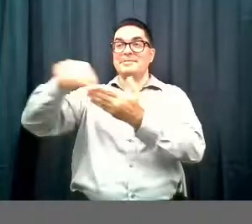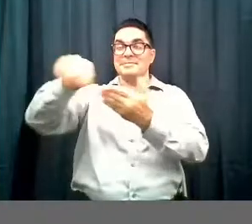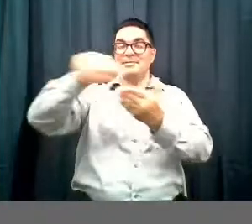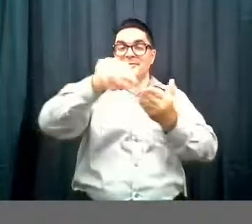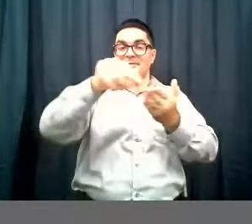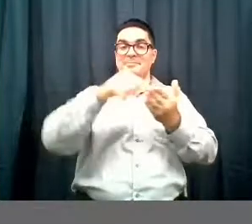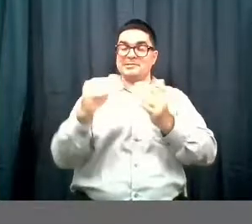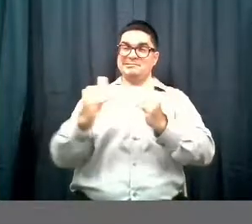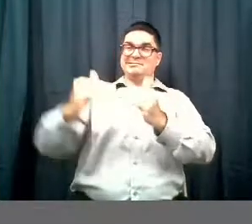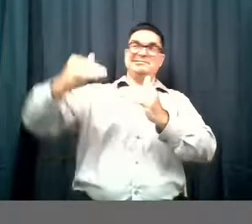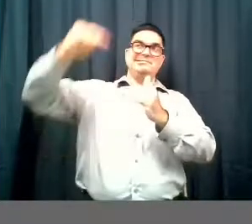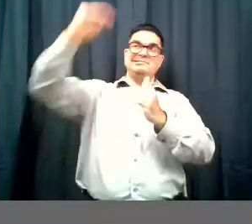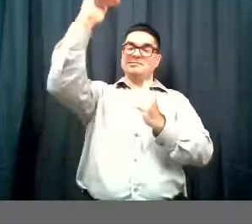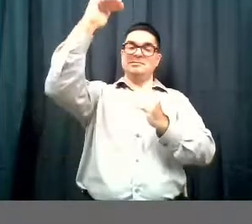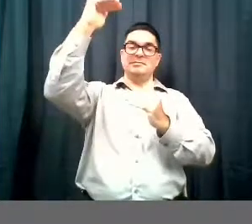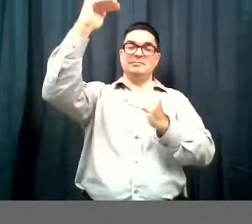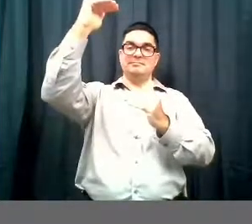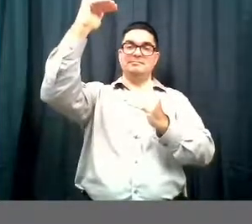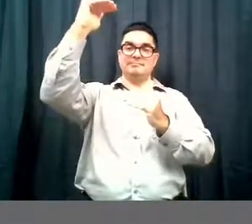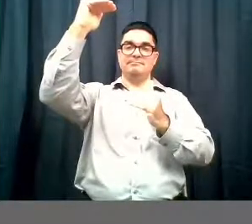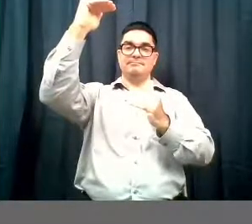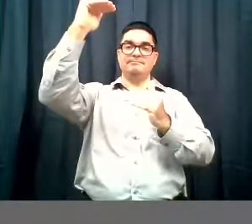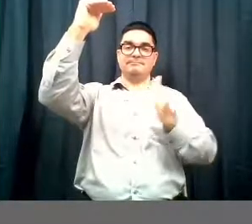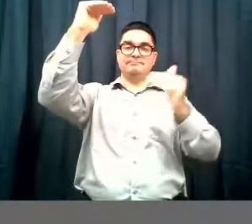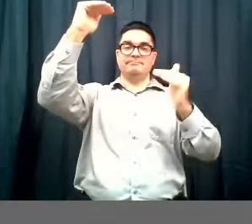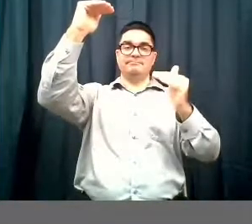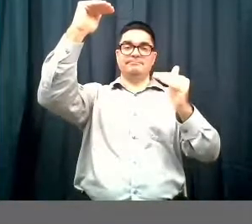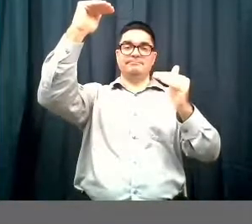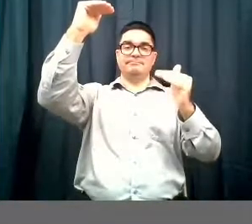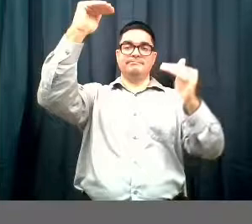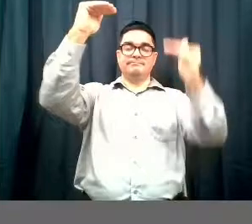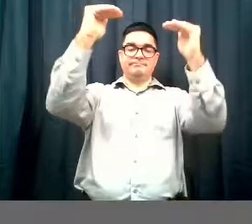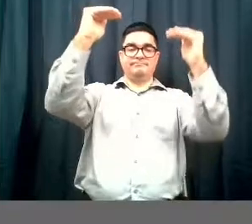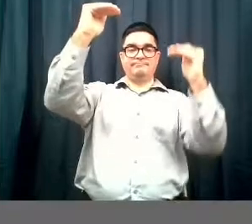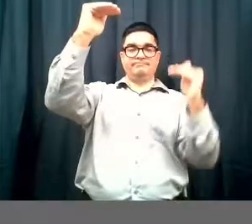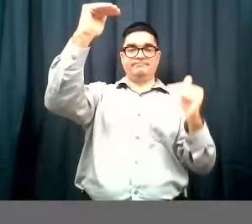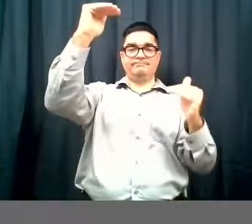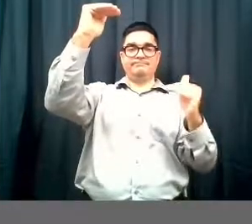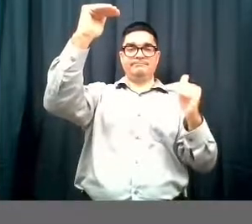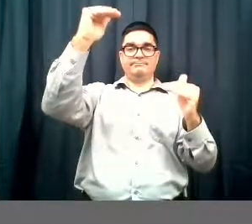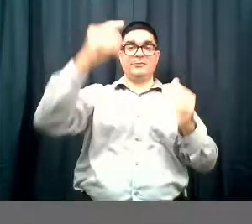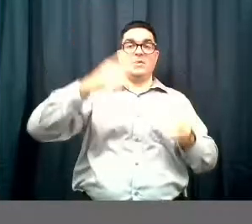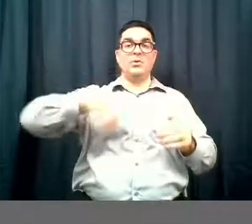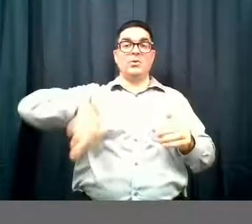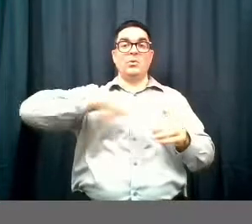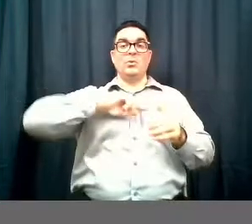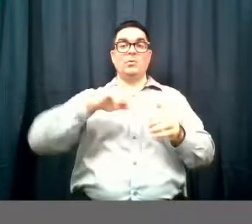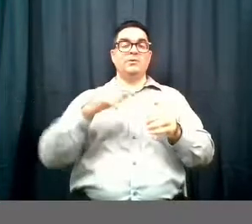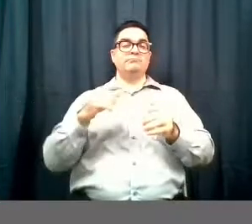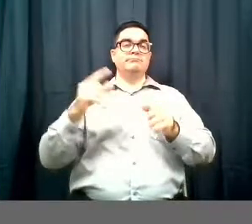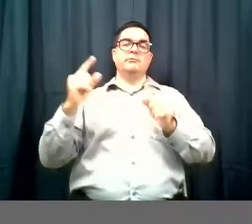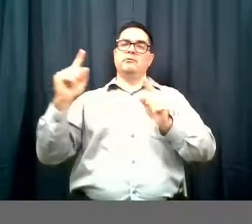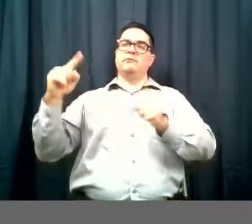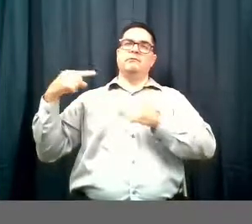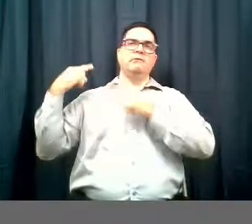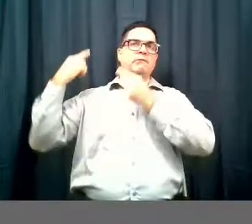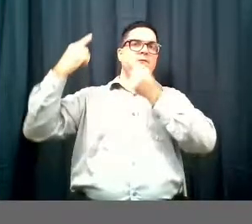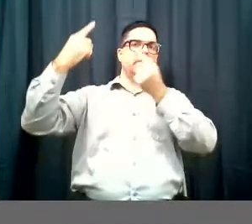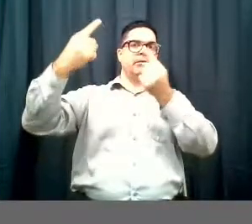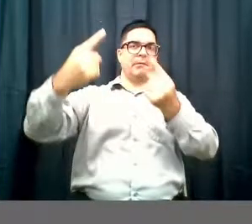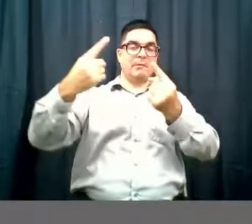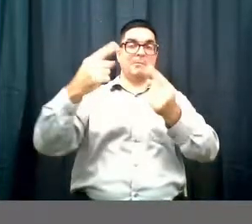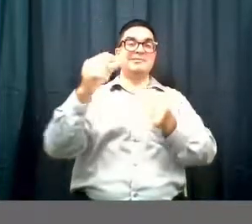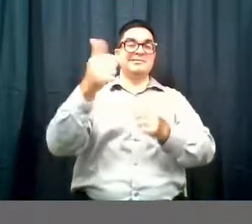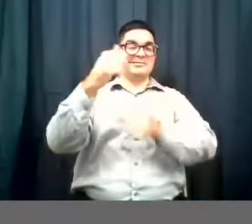substantially the actual revenues. We were running deficits for a decade or more. The gap